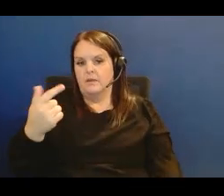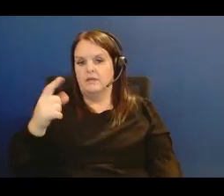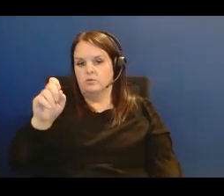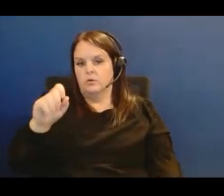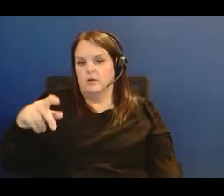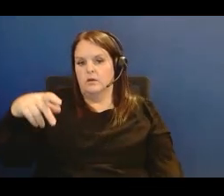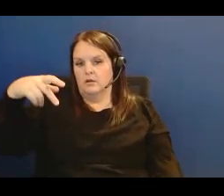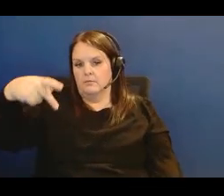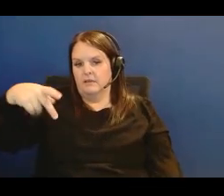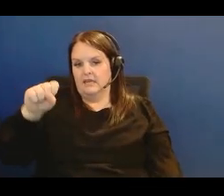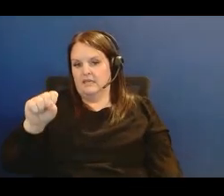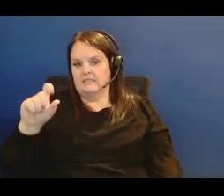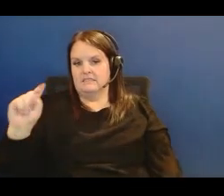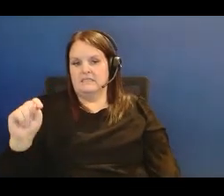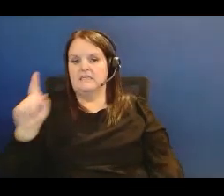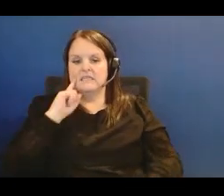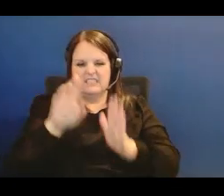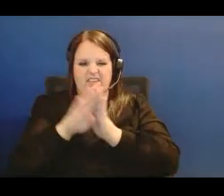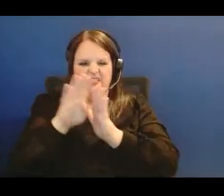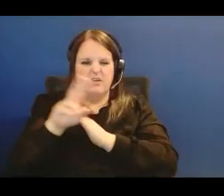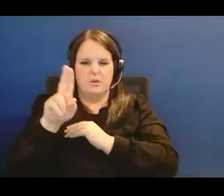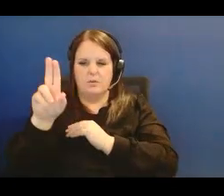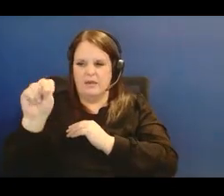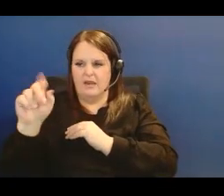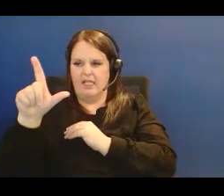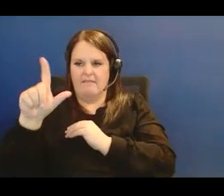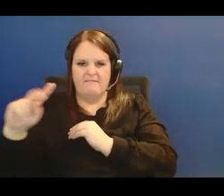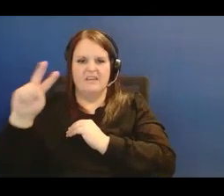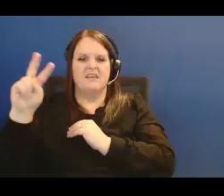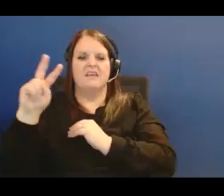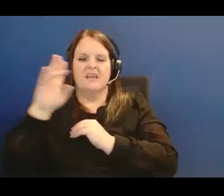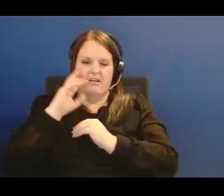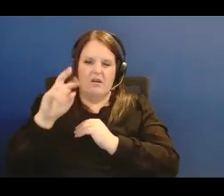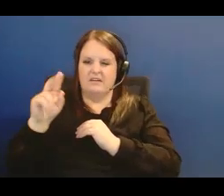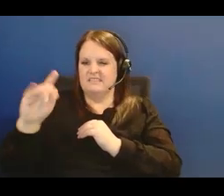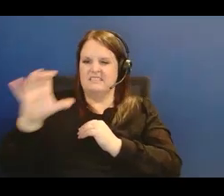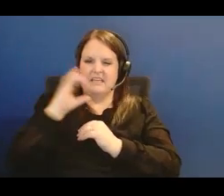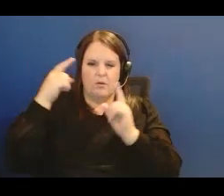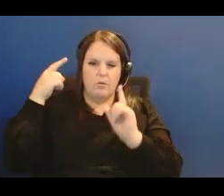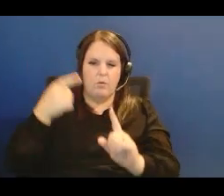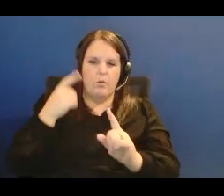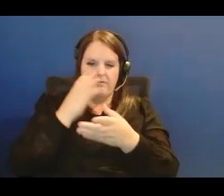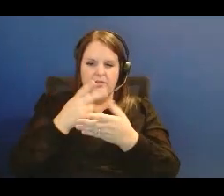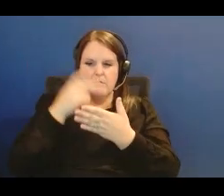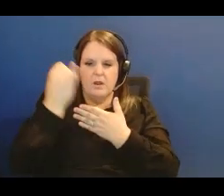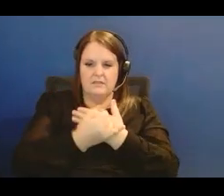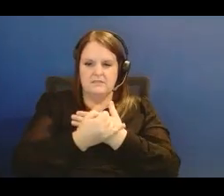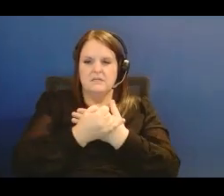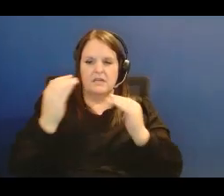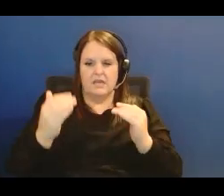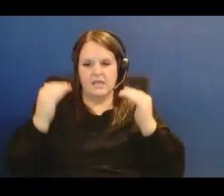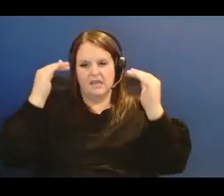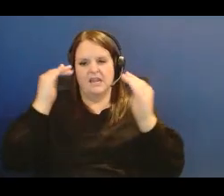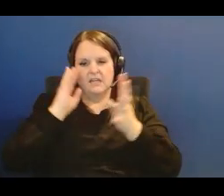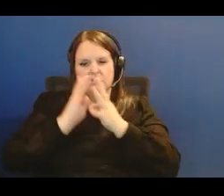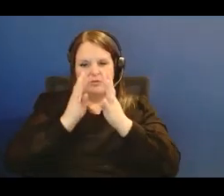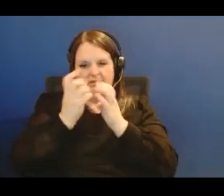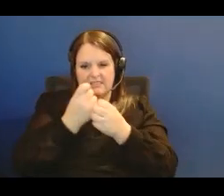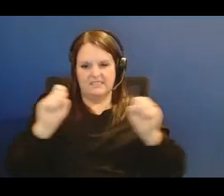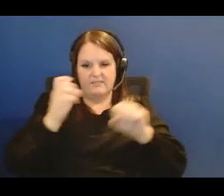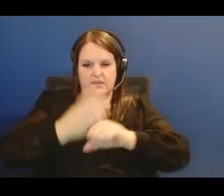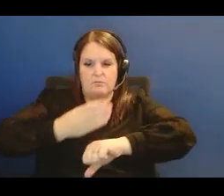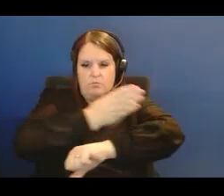and resides on currently the RTCS Nevada website. The overall goal of that project is to enhance traffic safety by